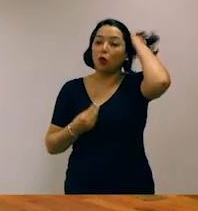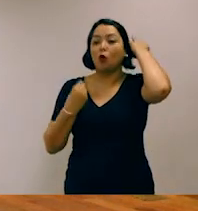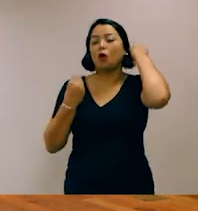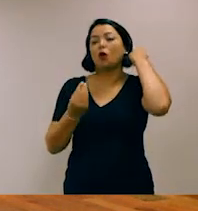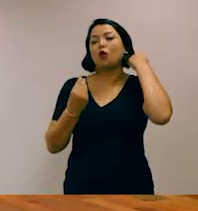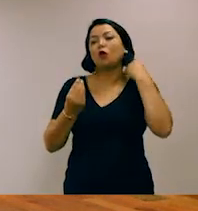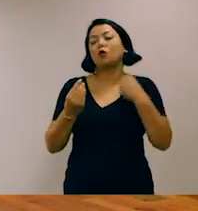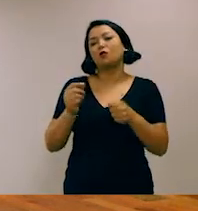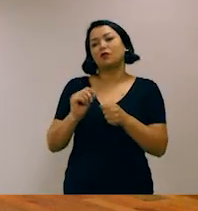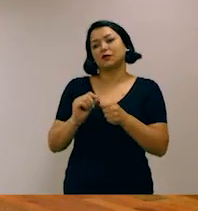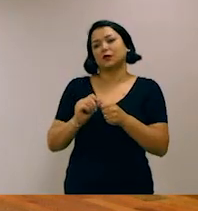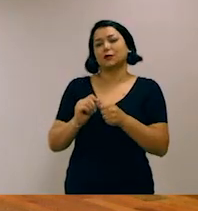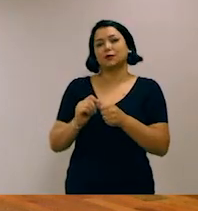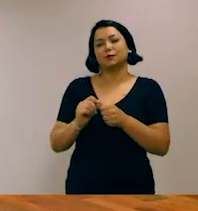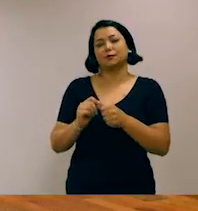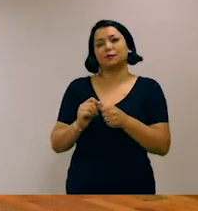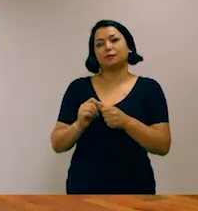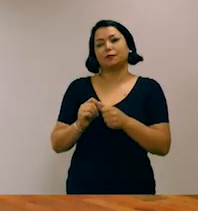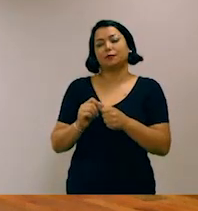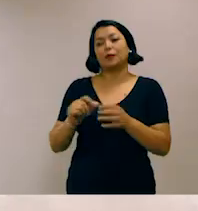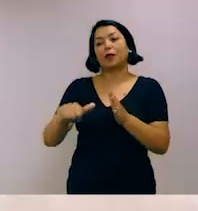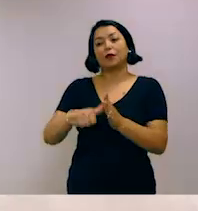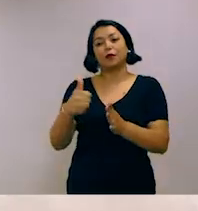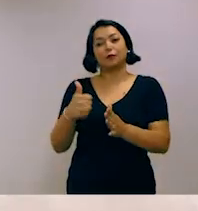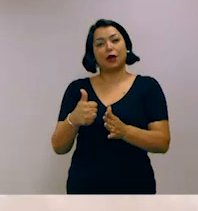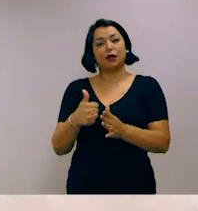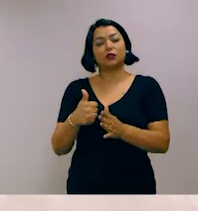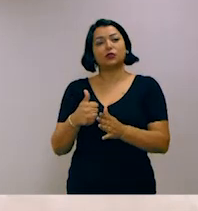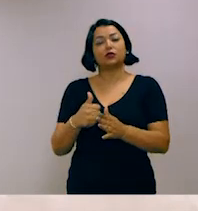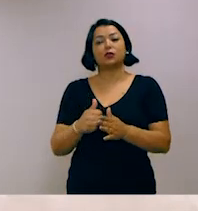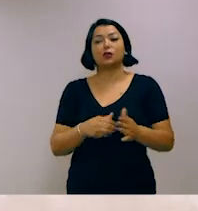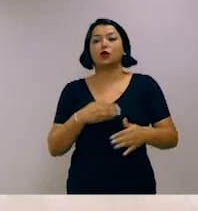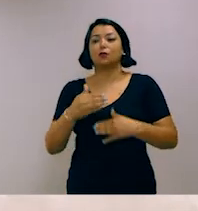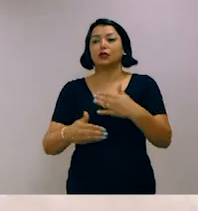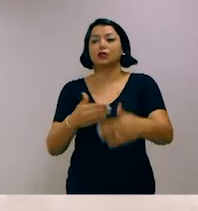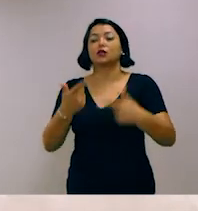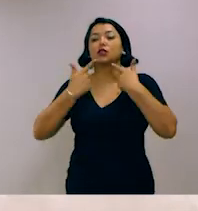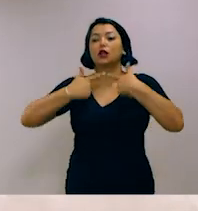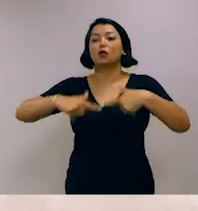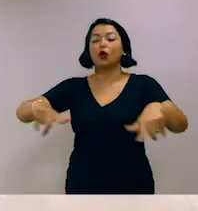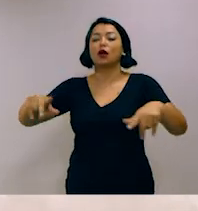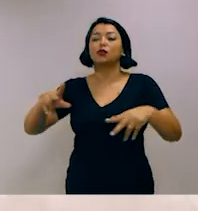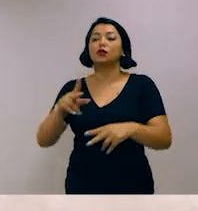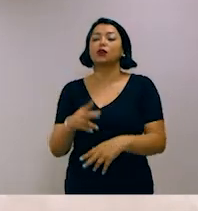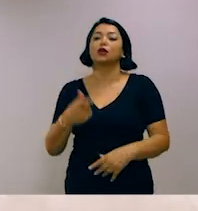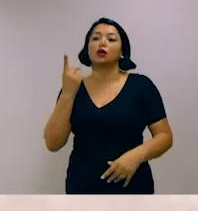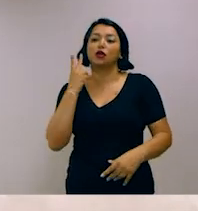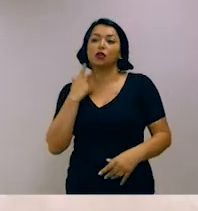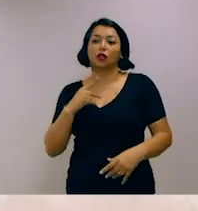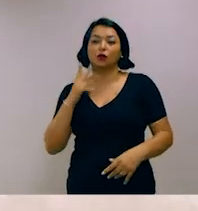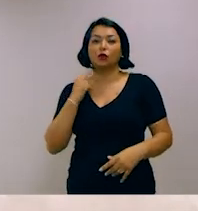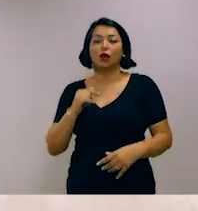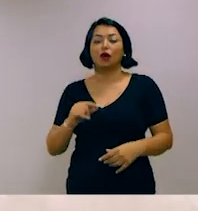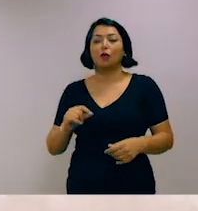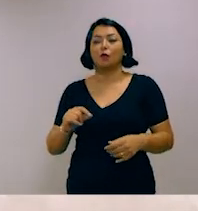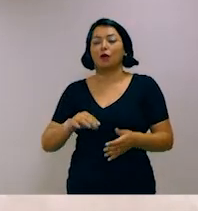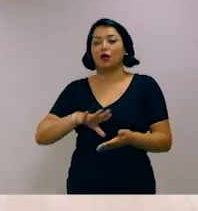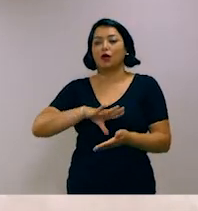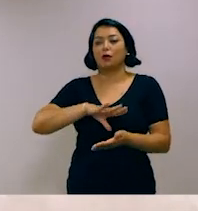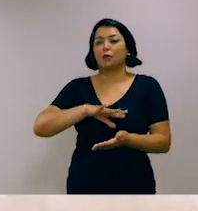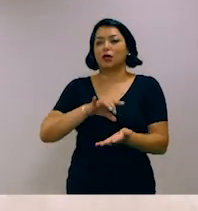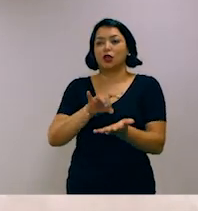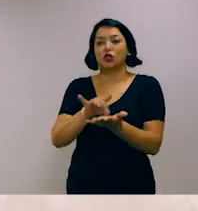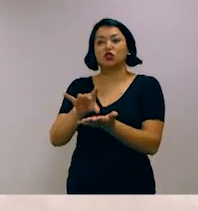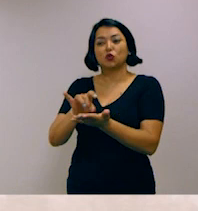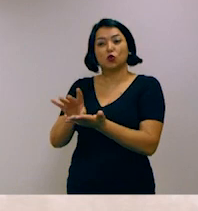And so I'm going to discuss now how we did this. So in the first phase, in the NLP, and so